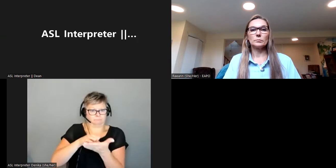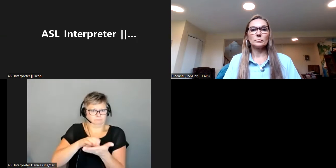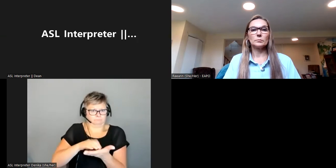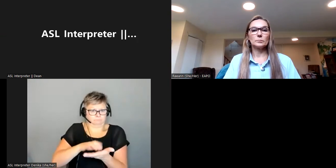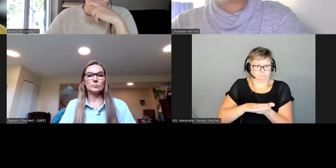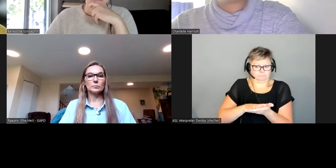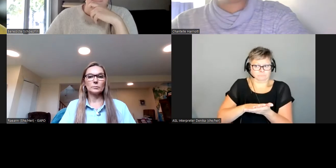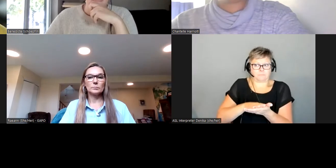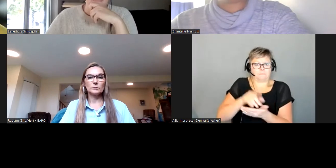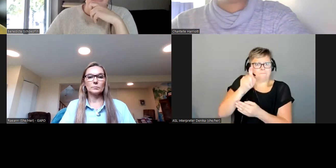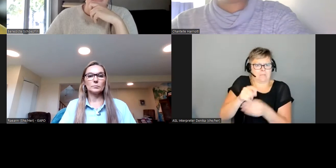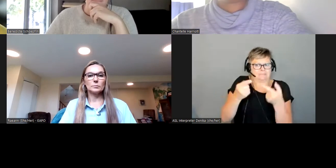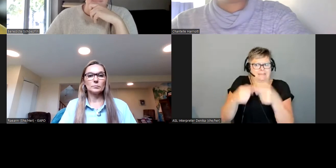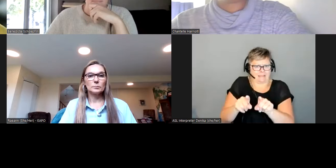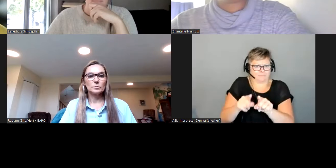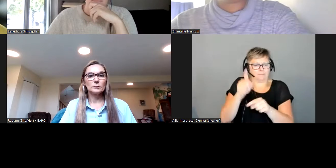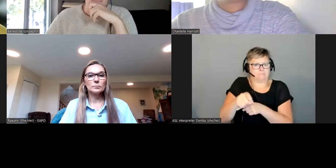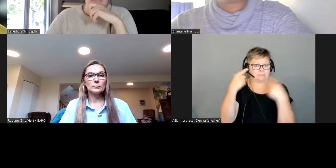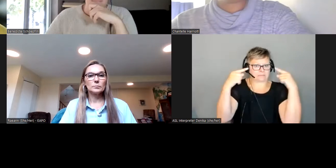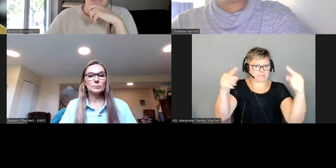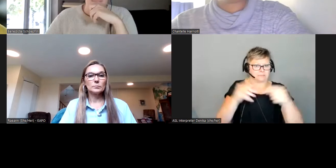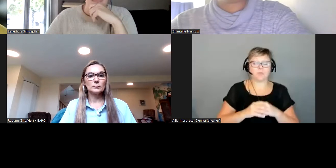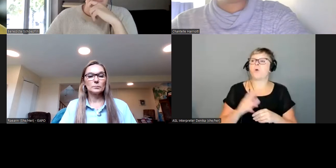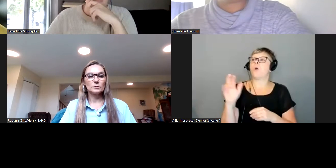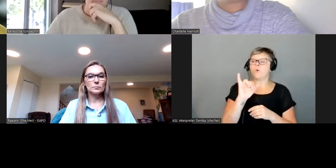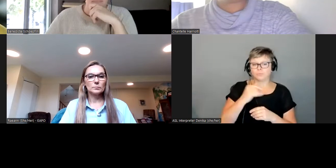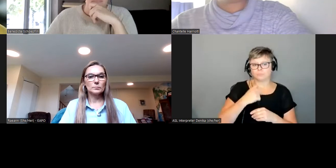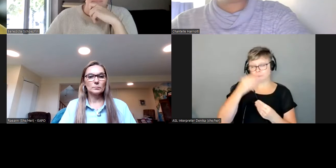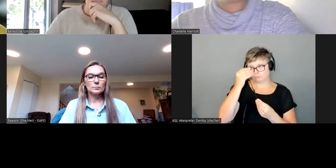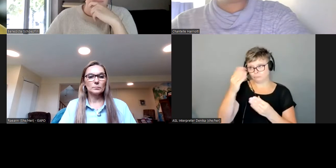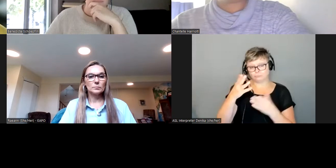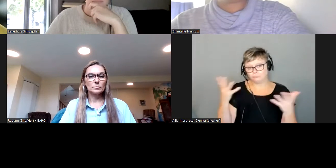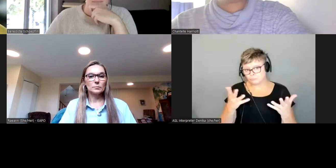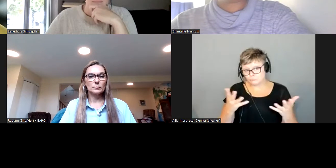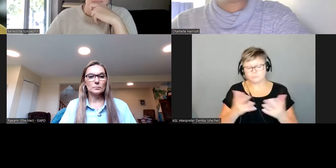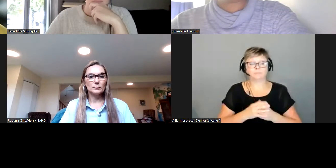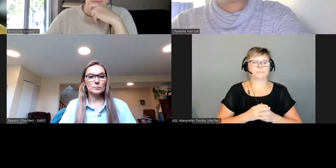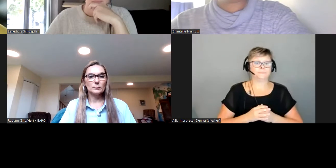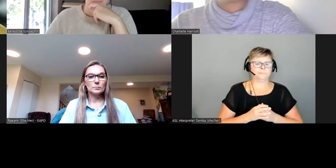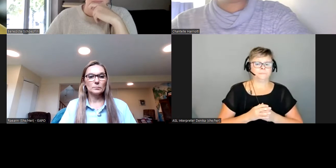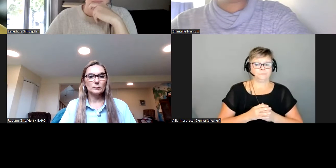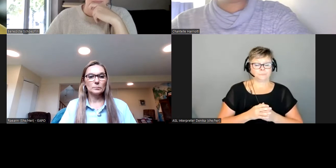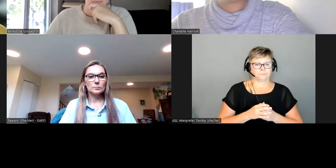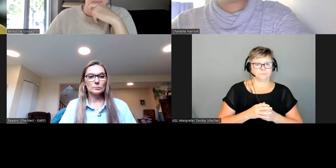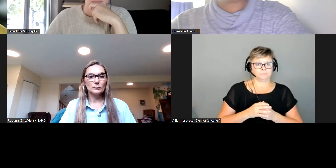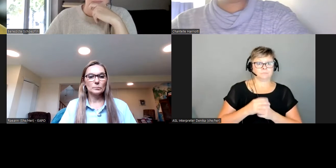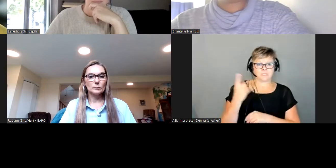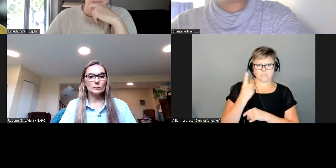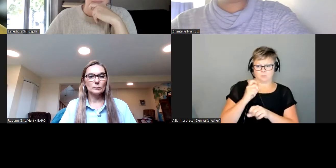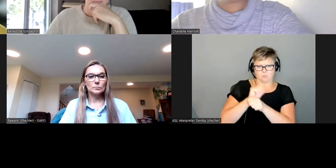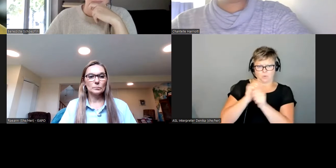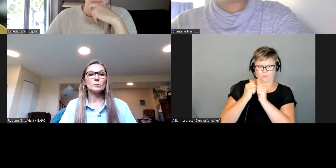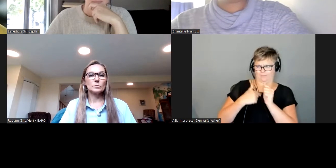happen. I also said that along with one of my peers, that there should be